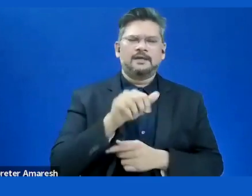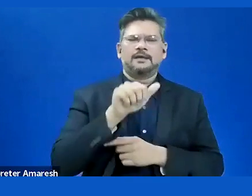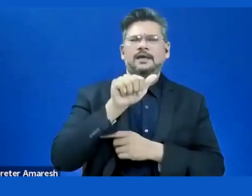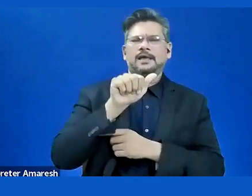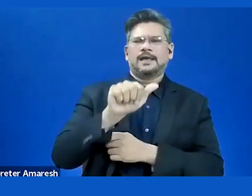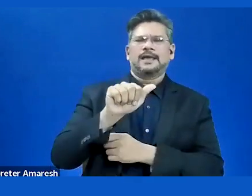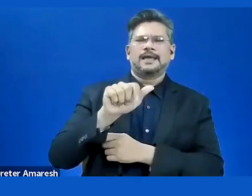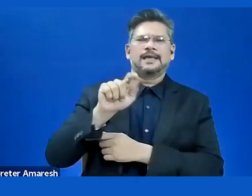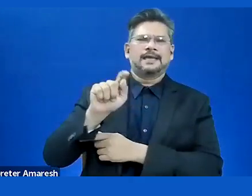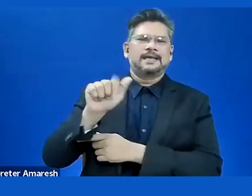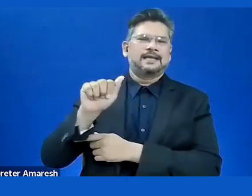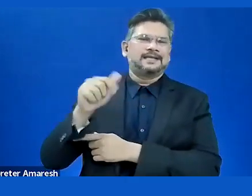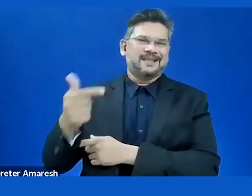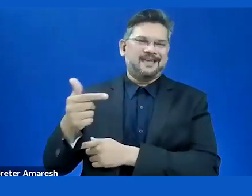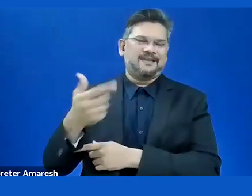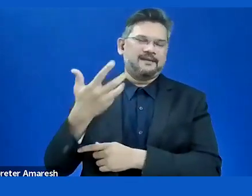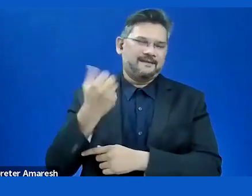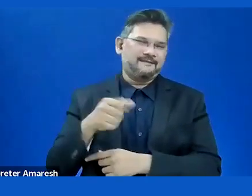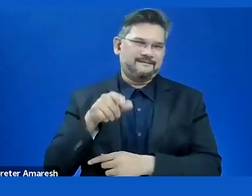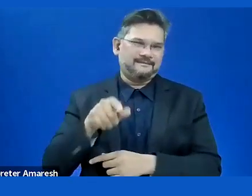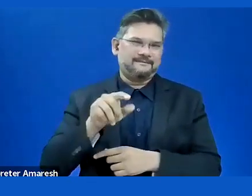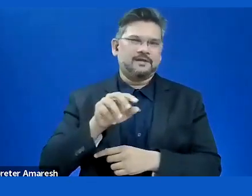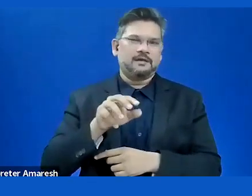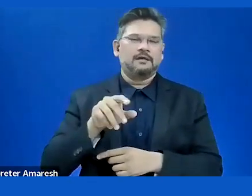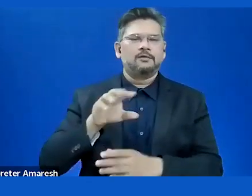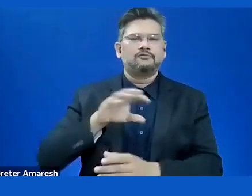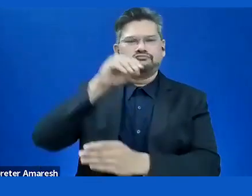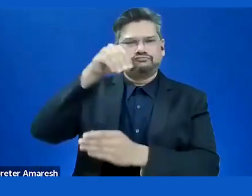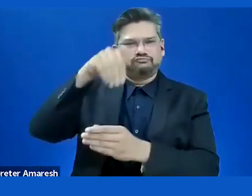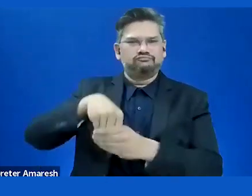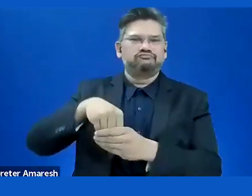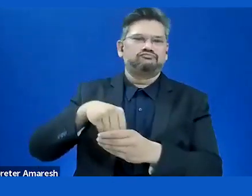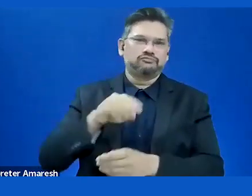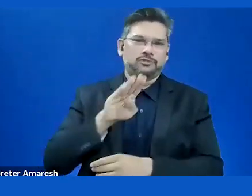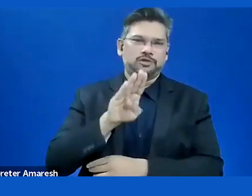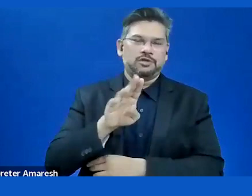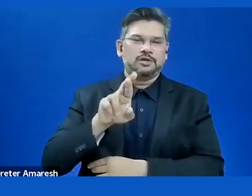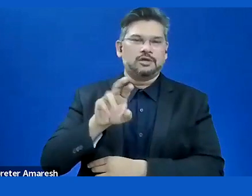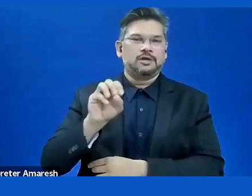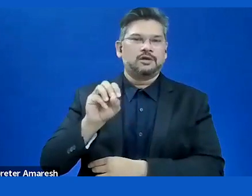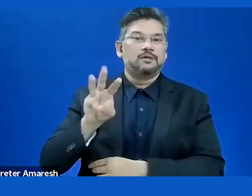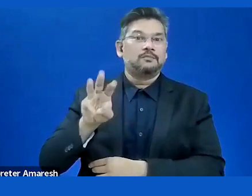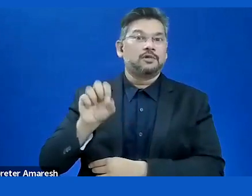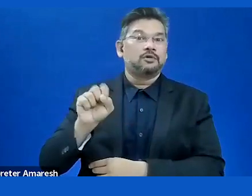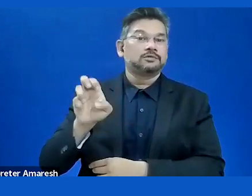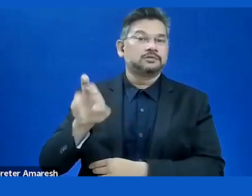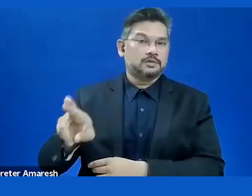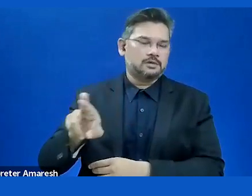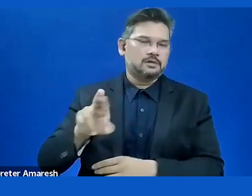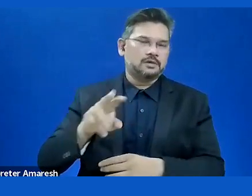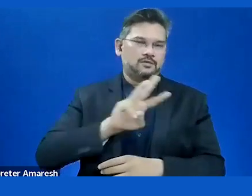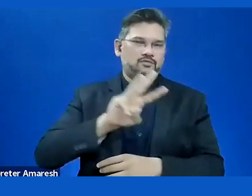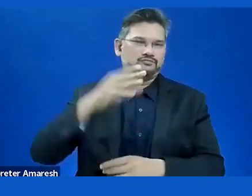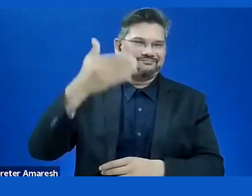for browsers, and they should follow it more, for sure. Yeah, because the